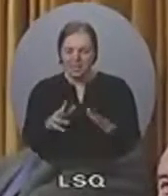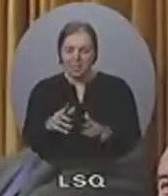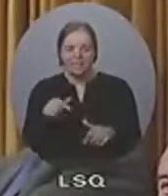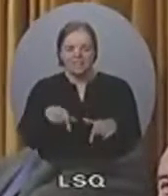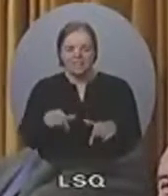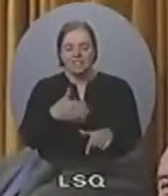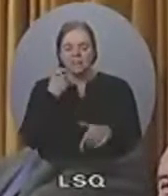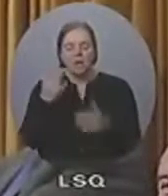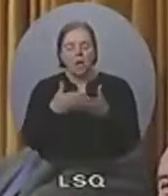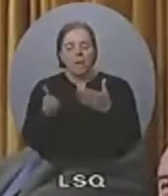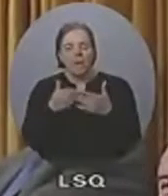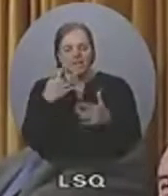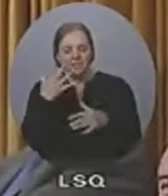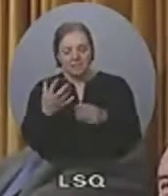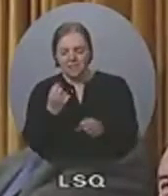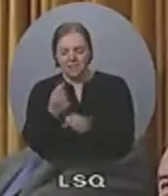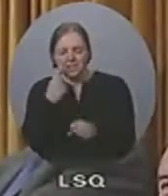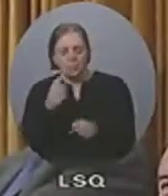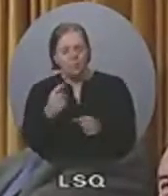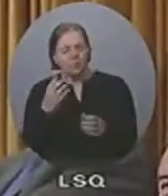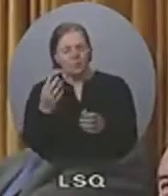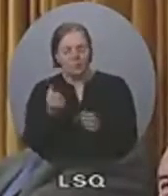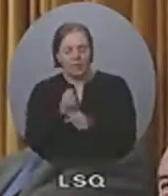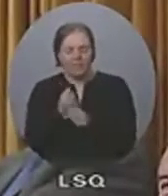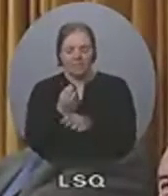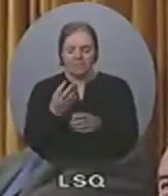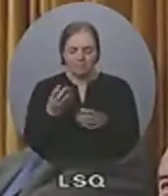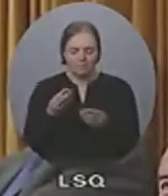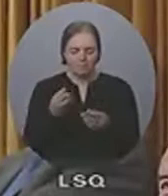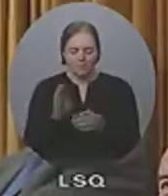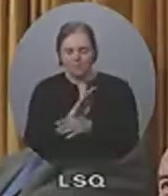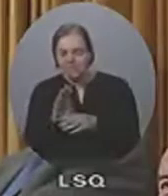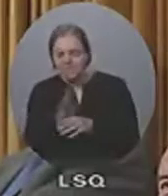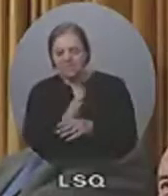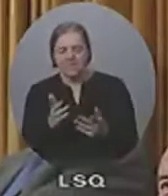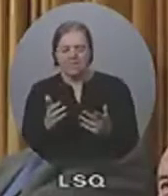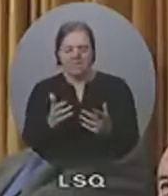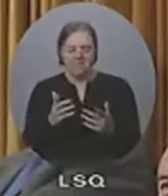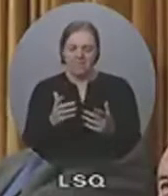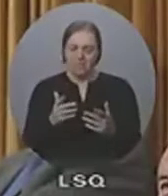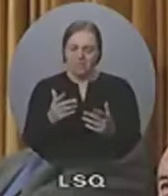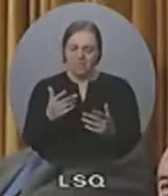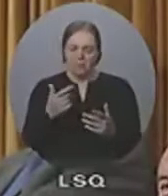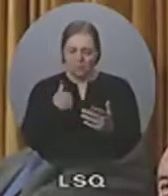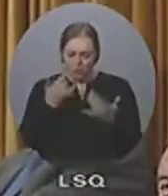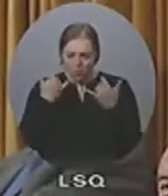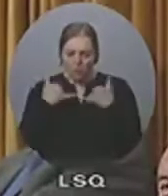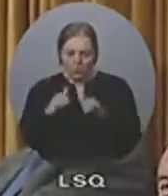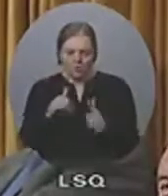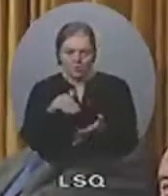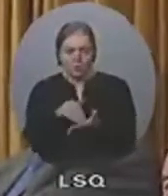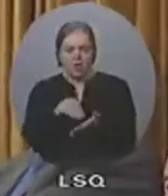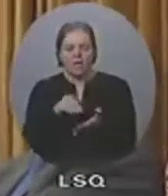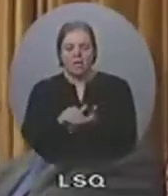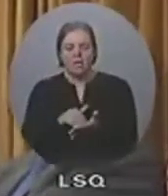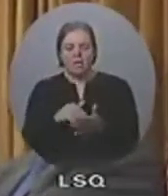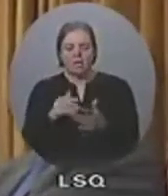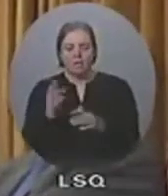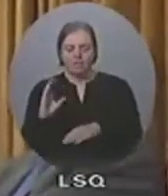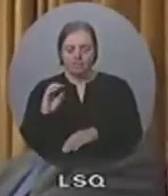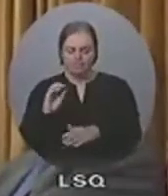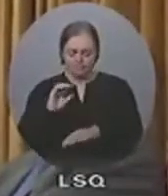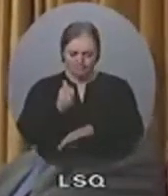because that's giving us the advantage in the world. That's going to help Canadian families. And we are not going to succumb to the punishment of